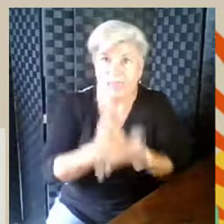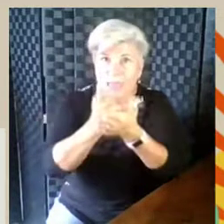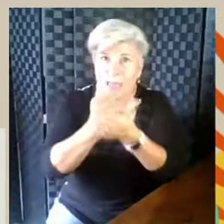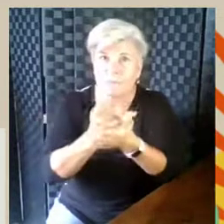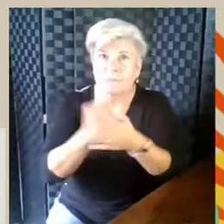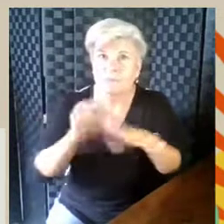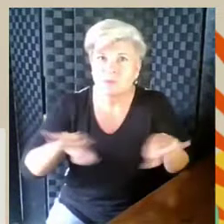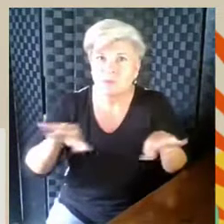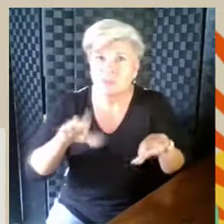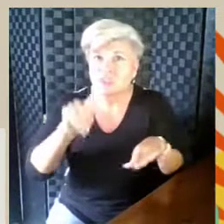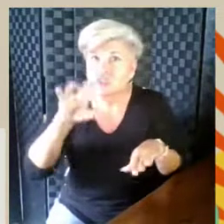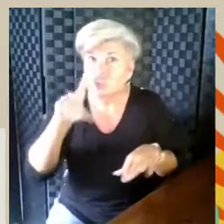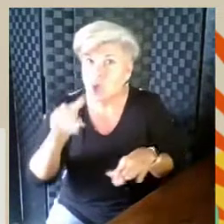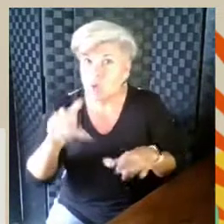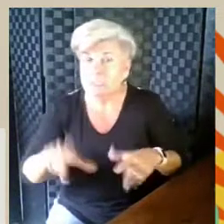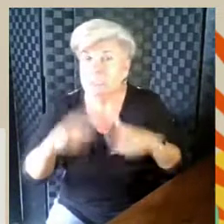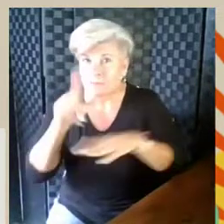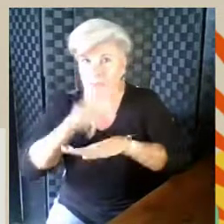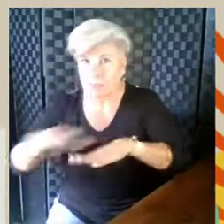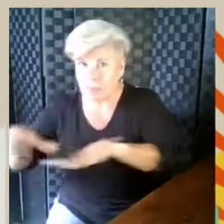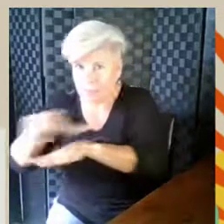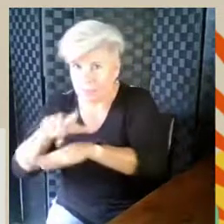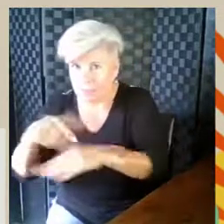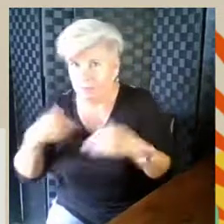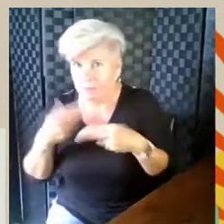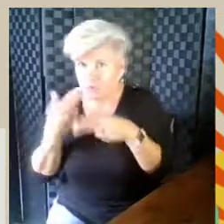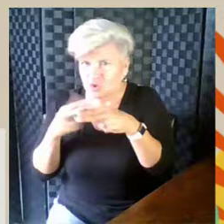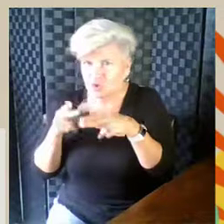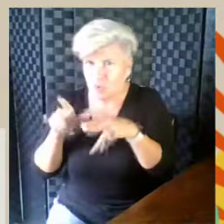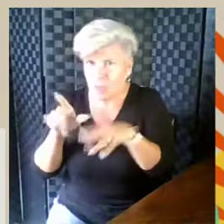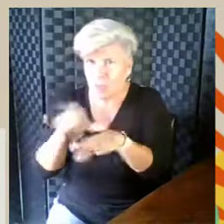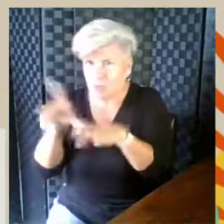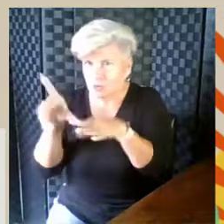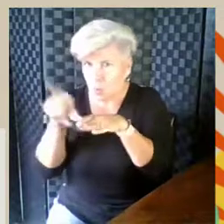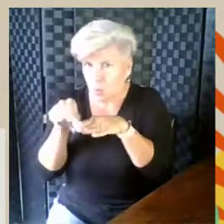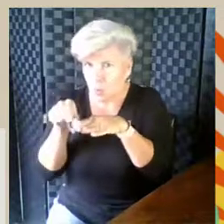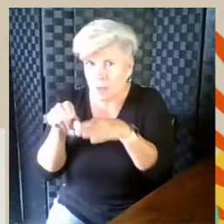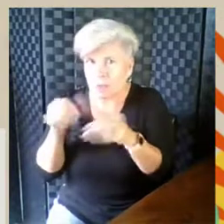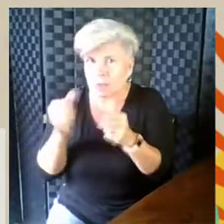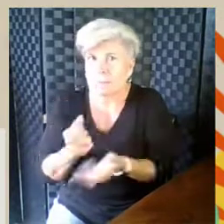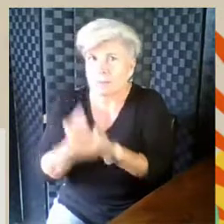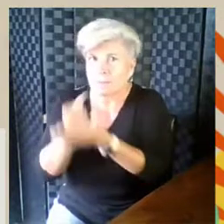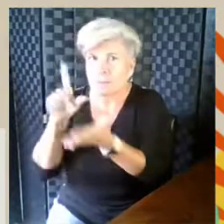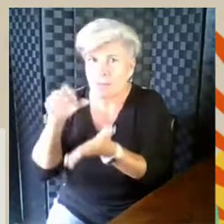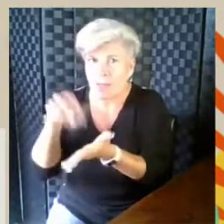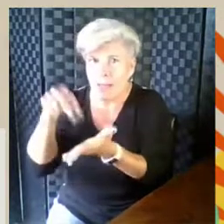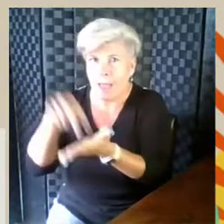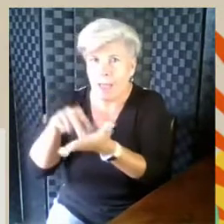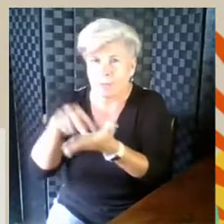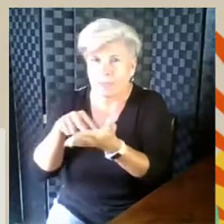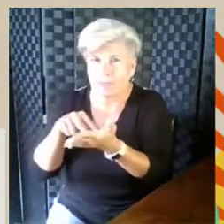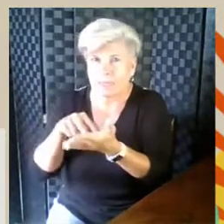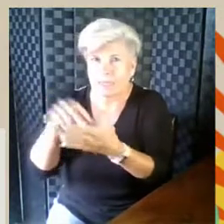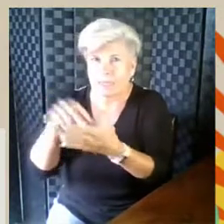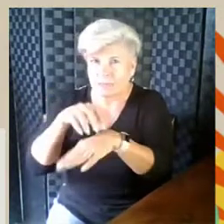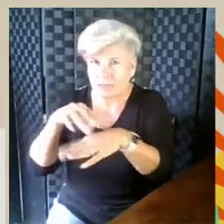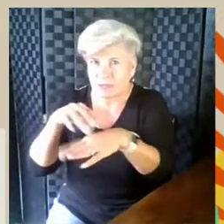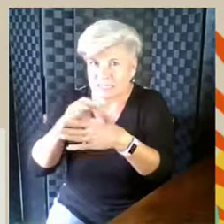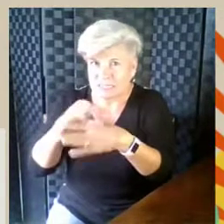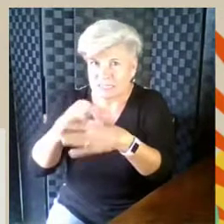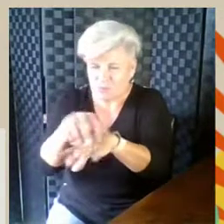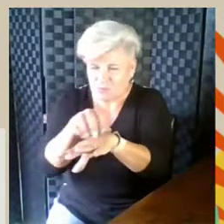swim. Toads live on land. They have shorter legs to help them hop. Their skin is rough and